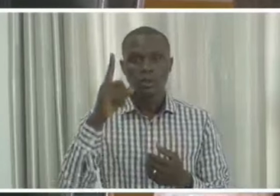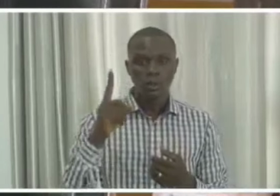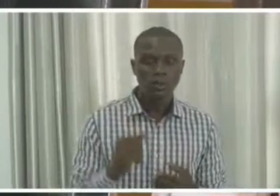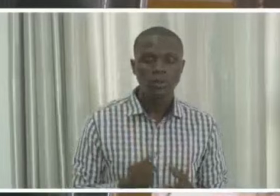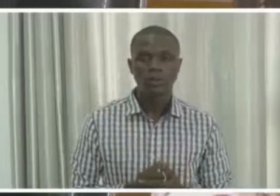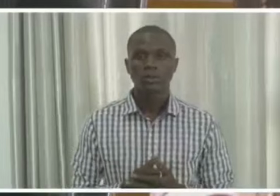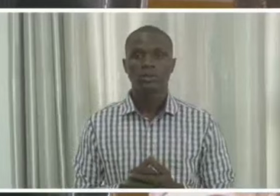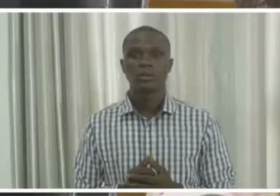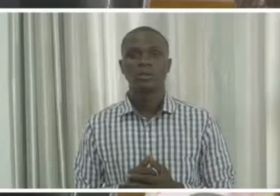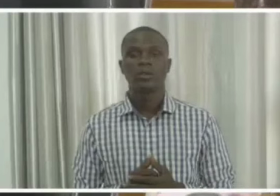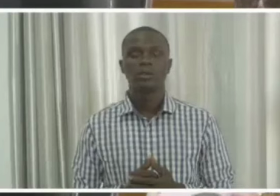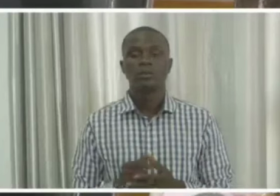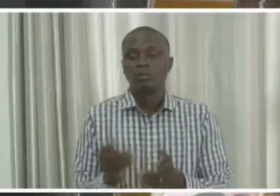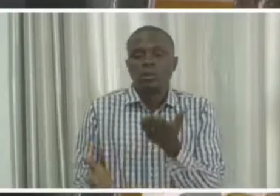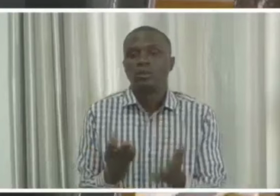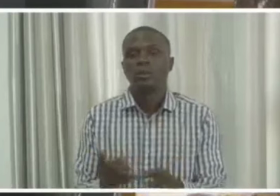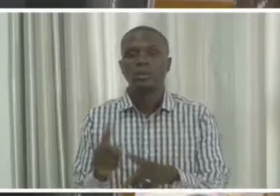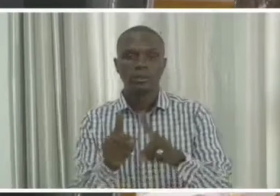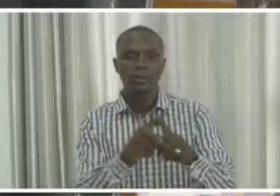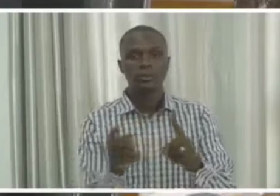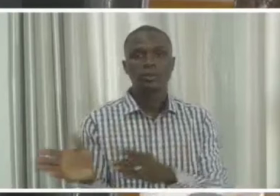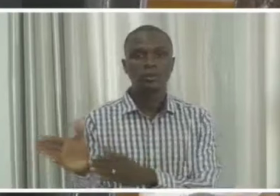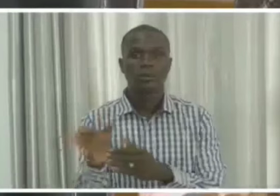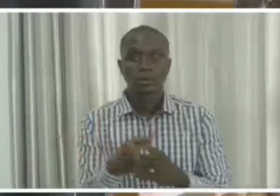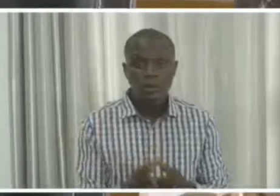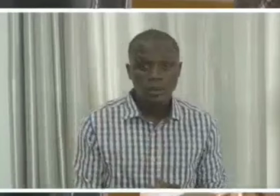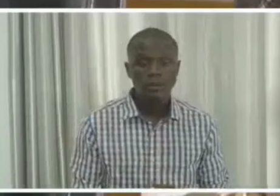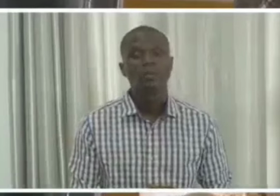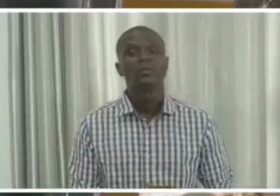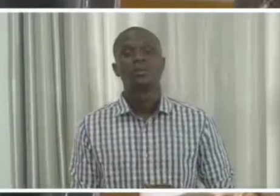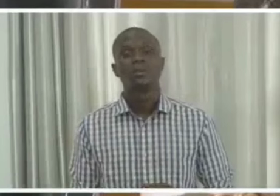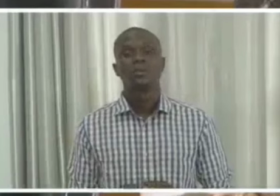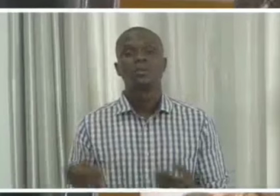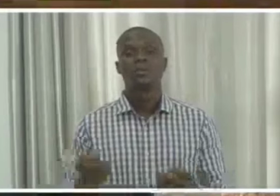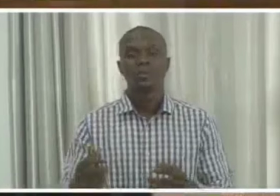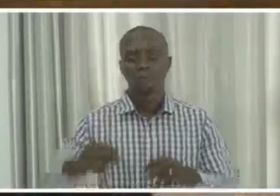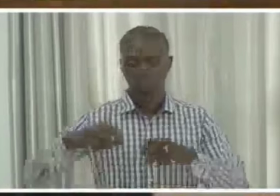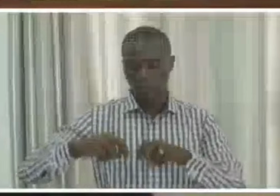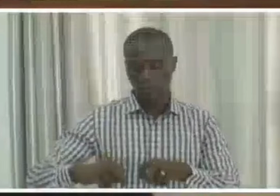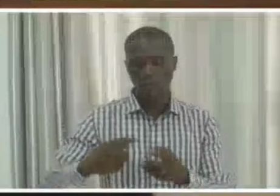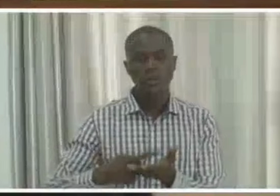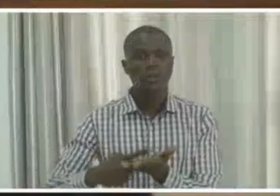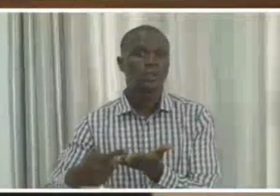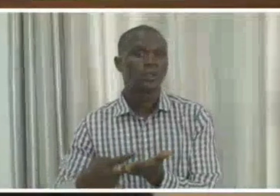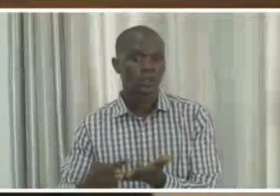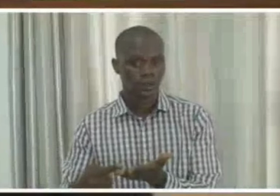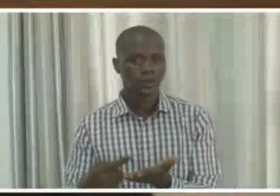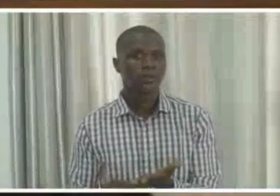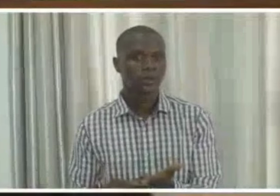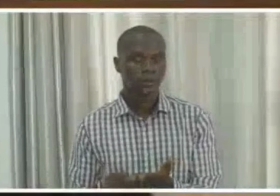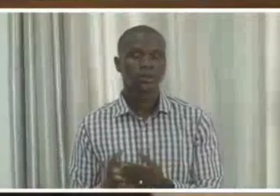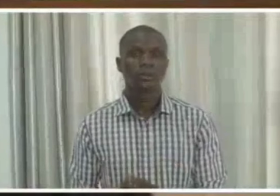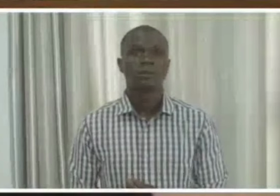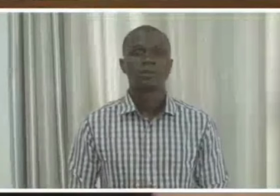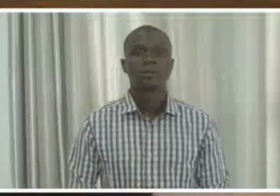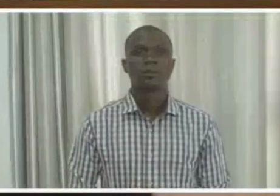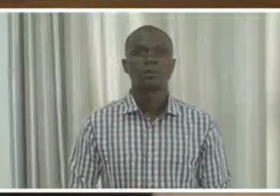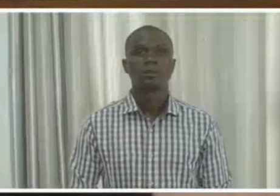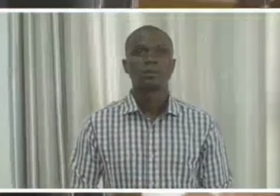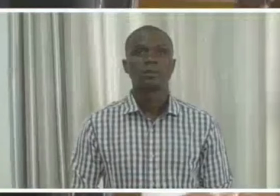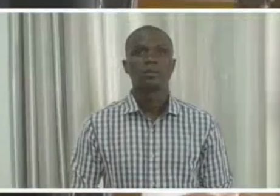ministries, departments, and agencies, where now then they do the negotiation for Salone. That's led